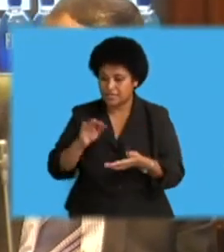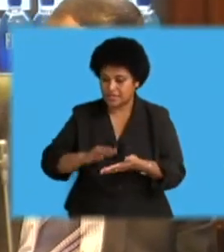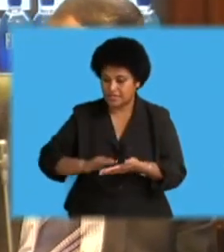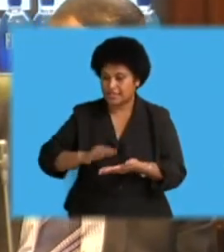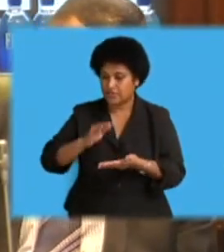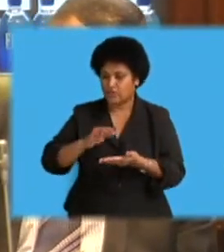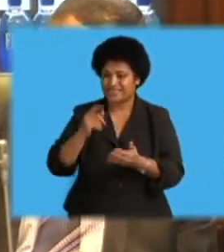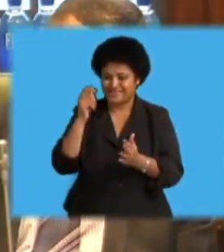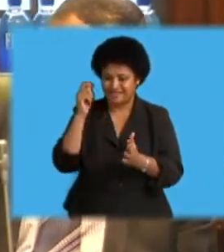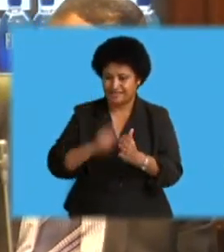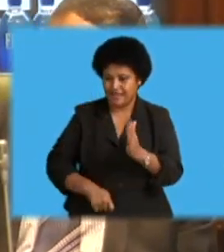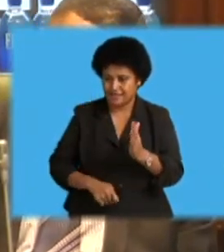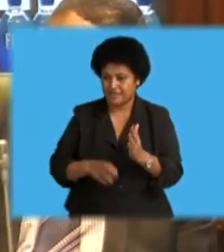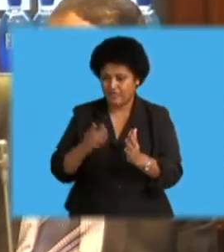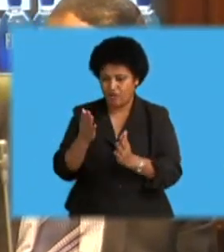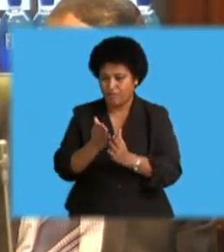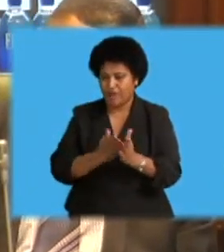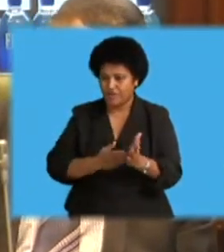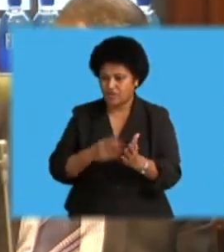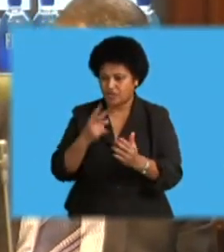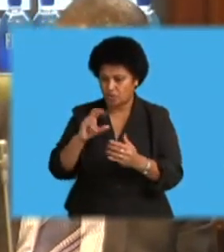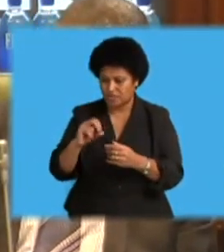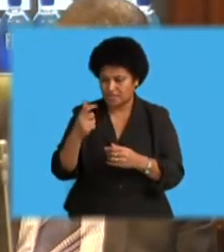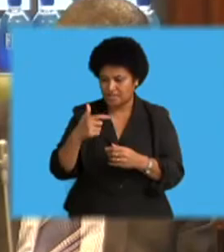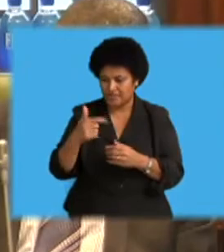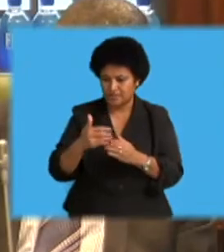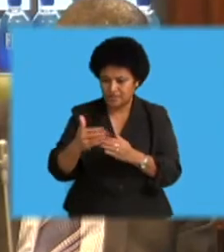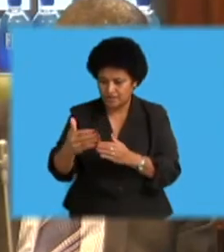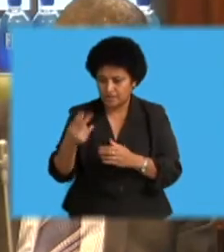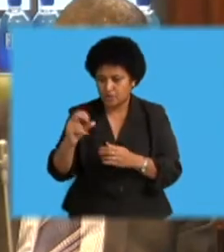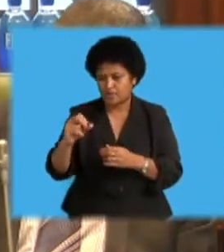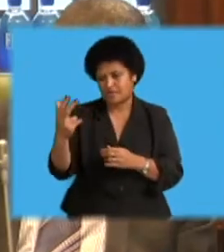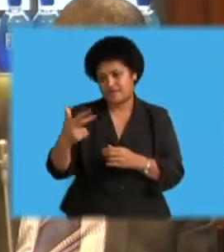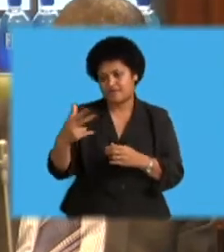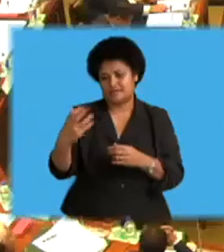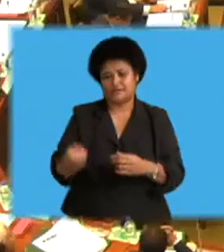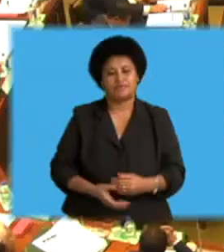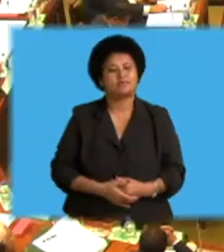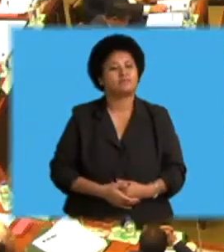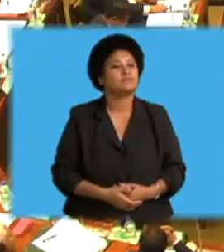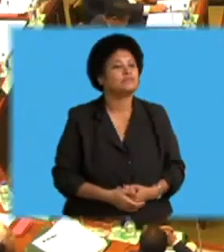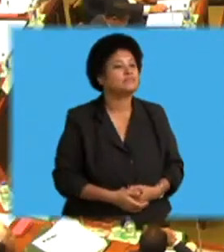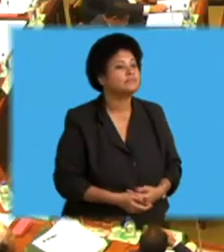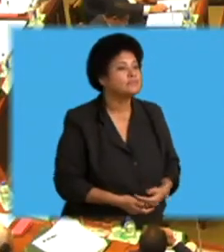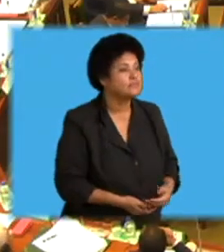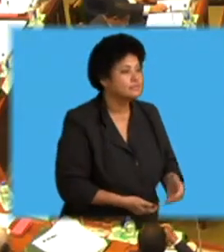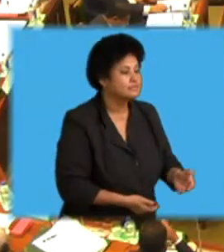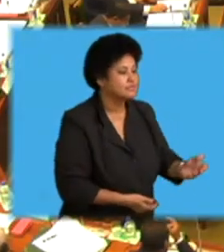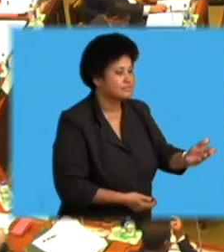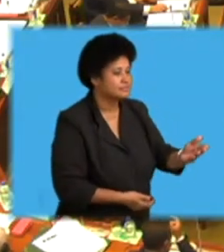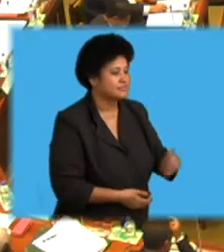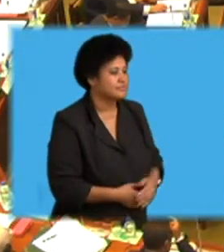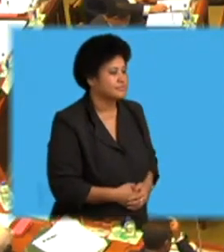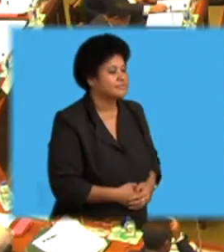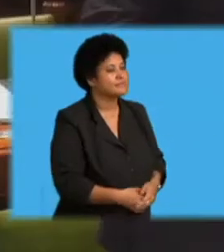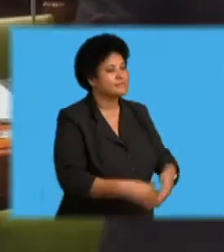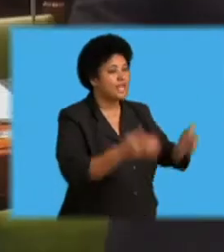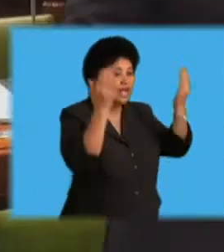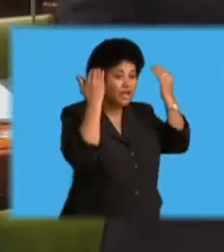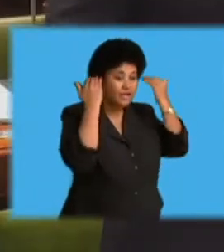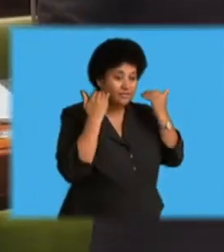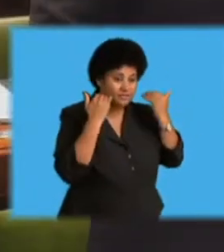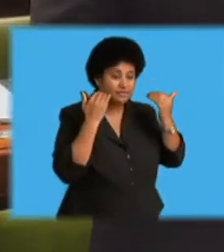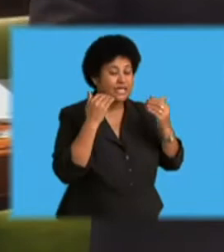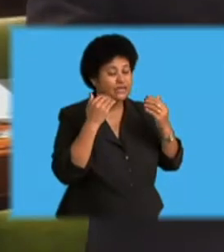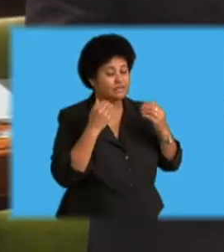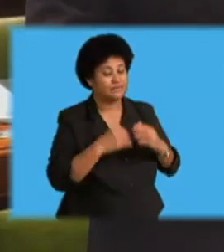the budget for 2017-2018 coming around the corner? Honourable Minister. Madam Speaker, I'd like